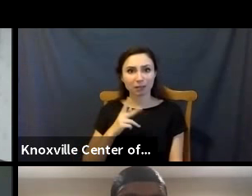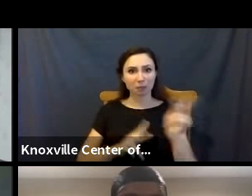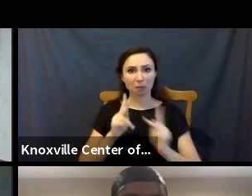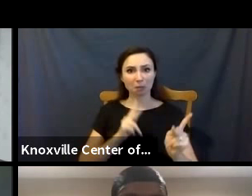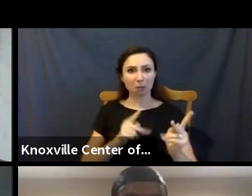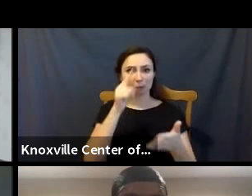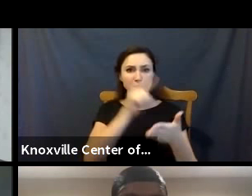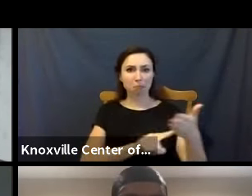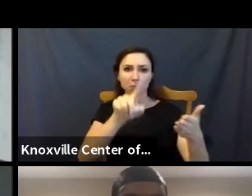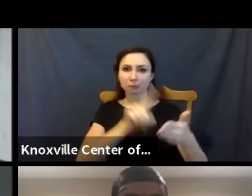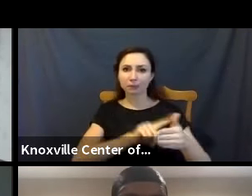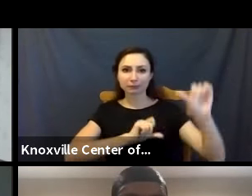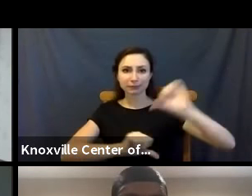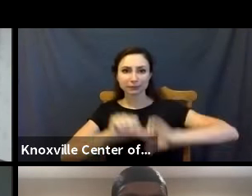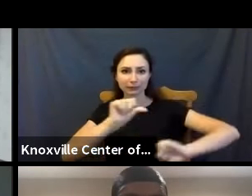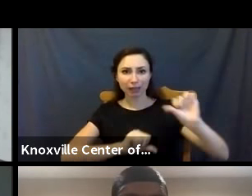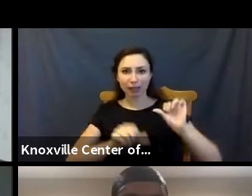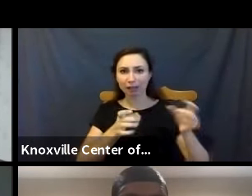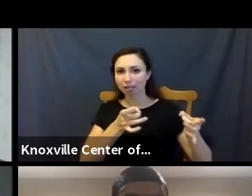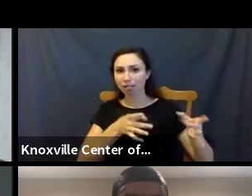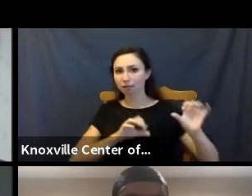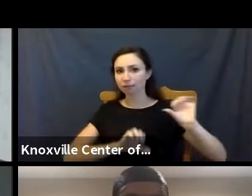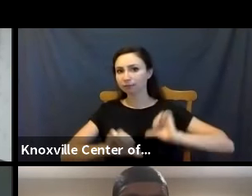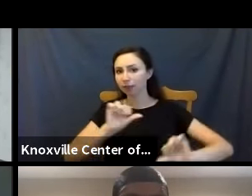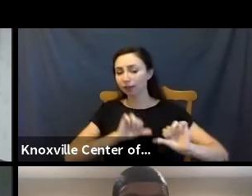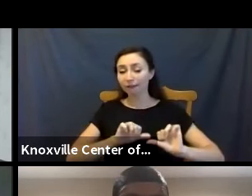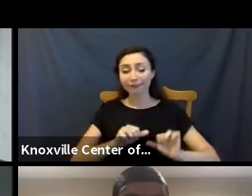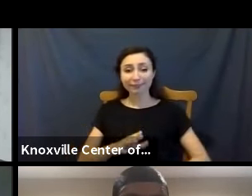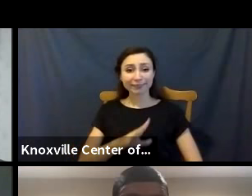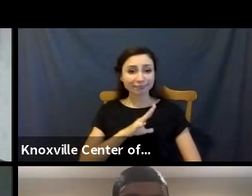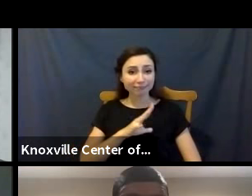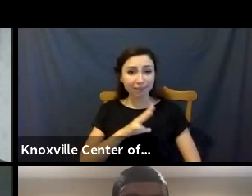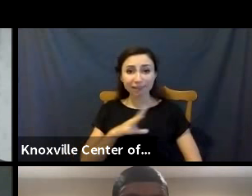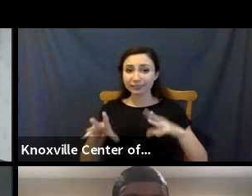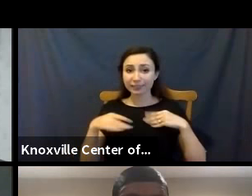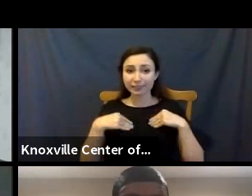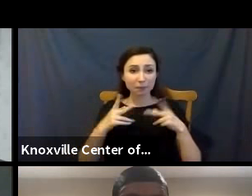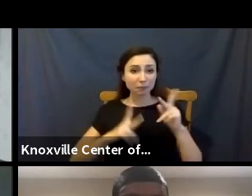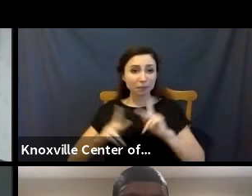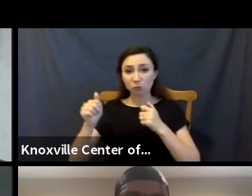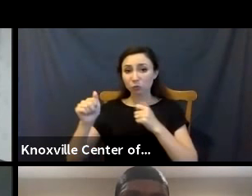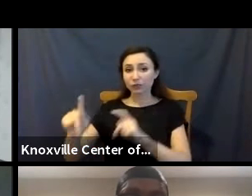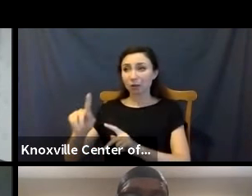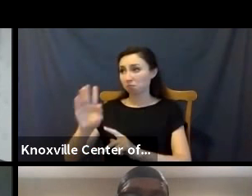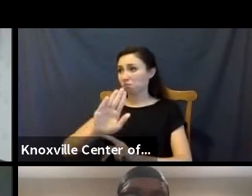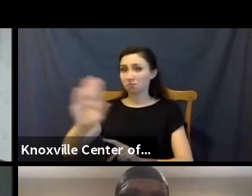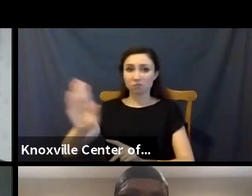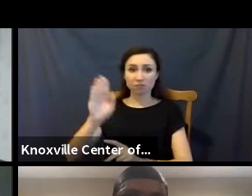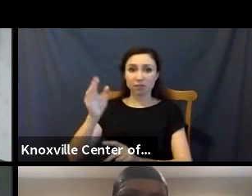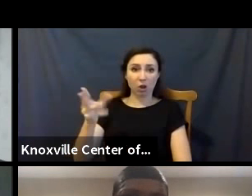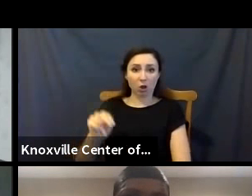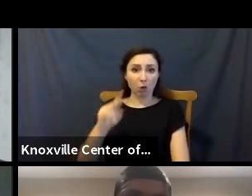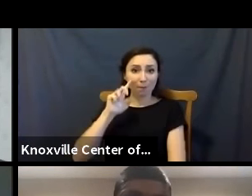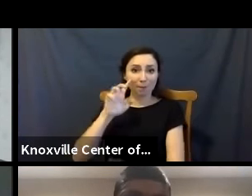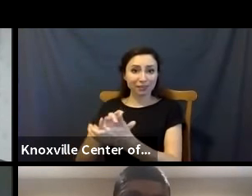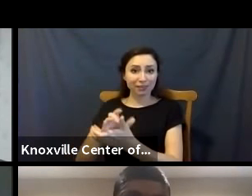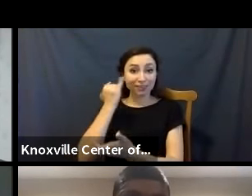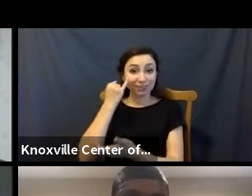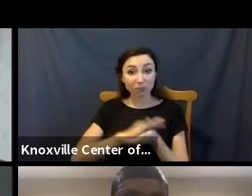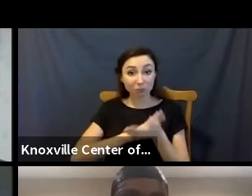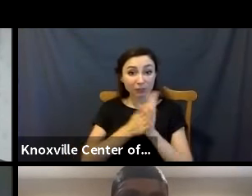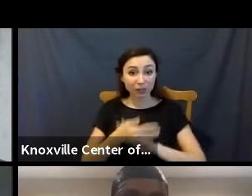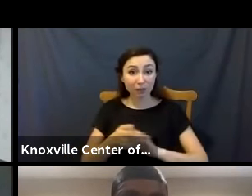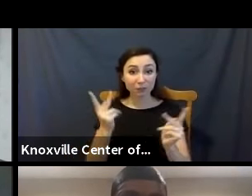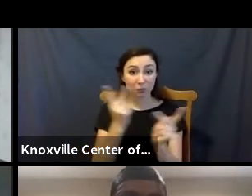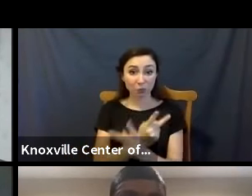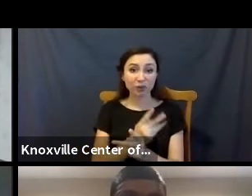people. And I mean, that's okay. Everybody can believe what they believe. But if things get worse, that's going to be a bigger deal